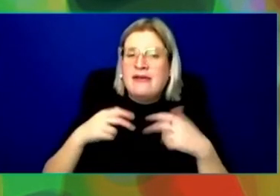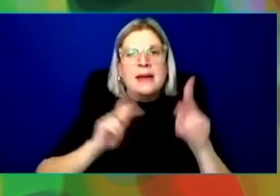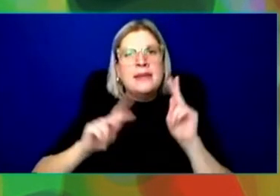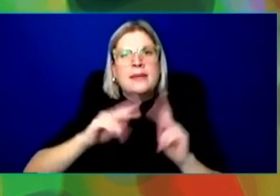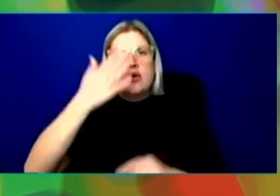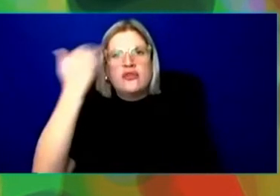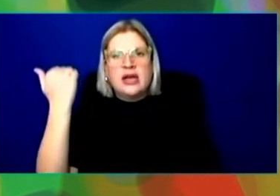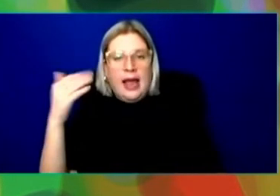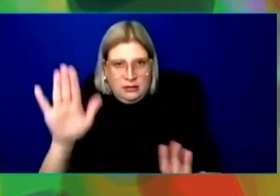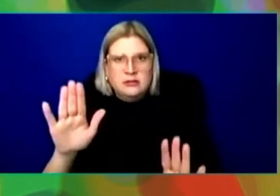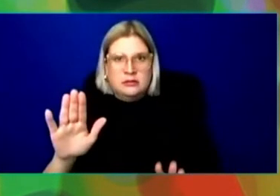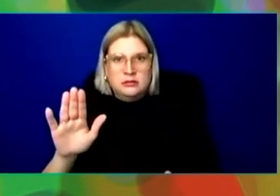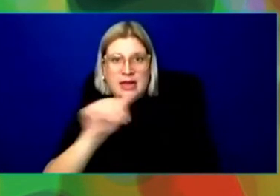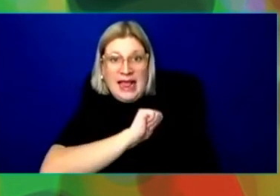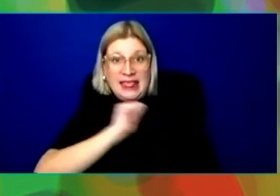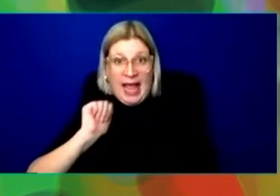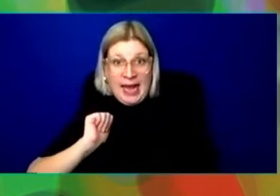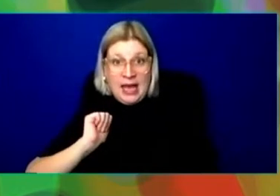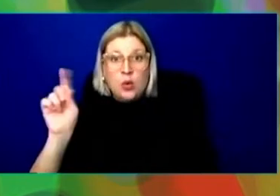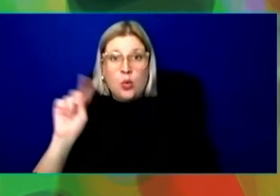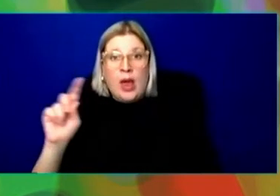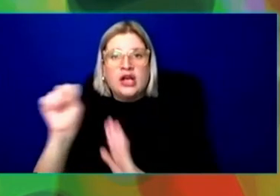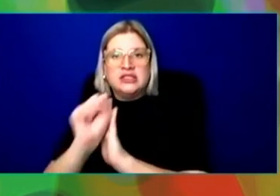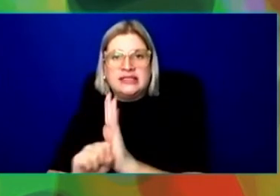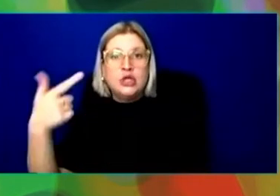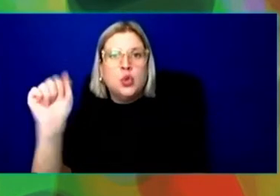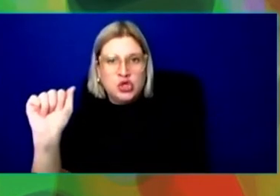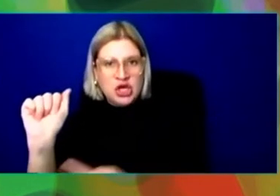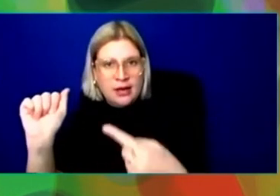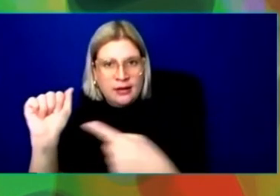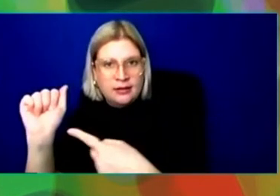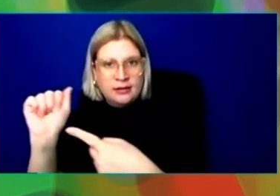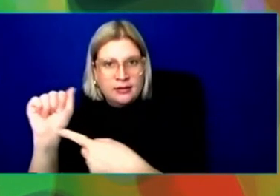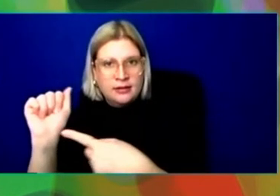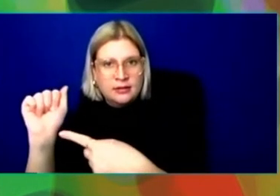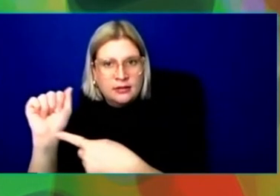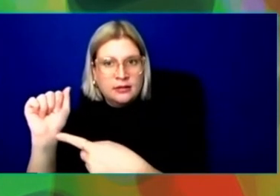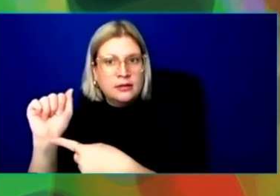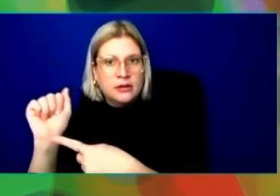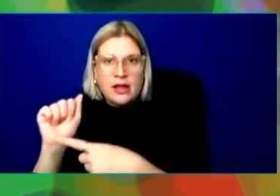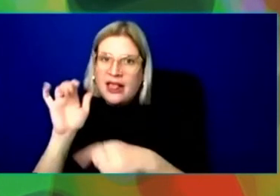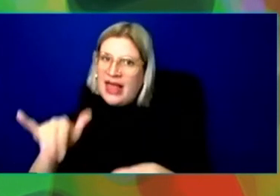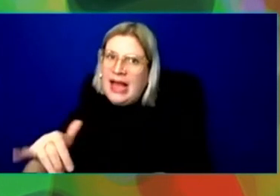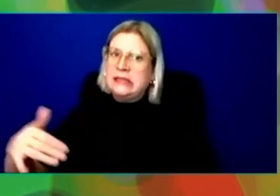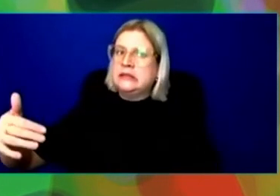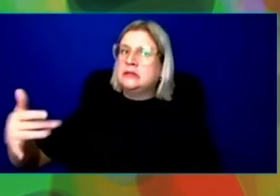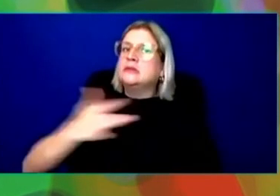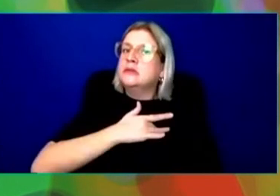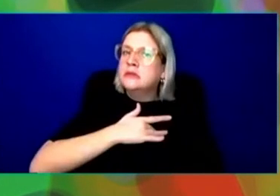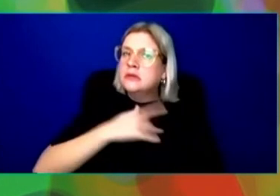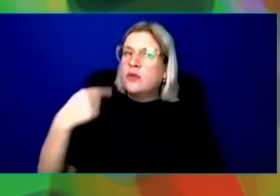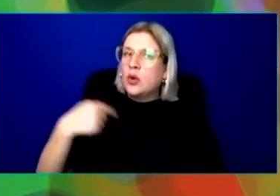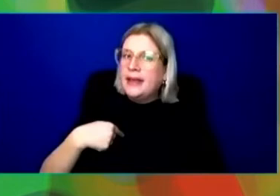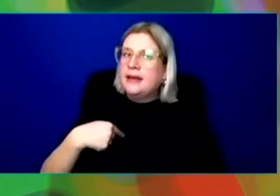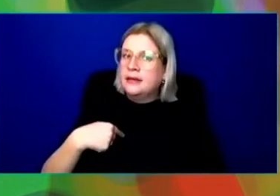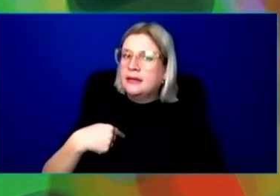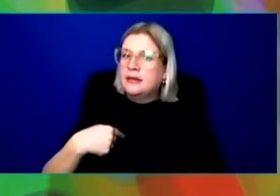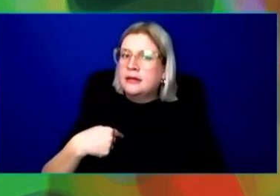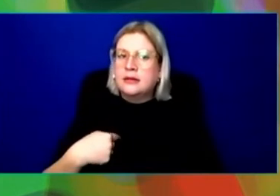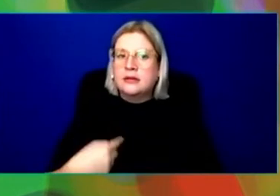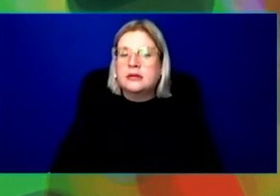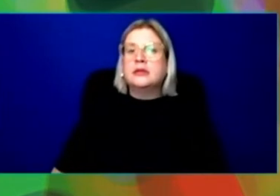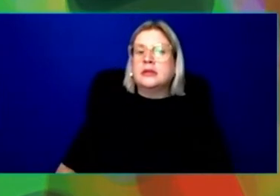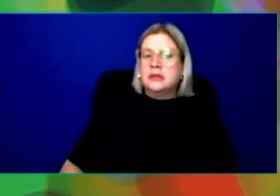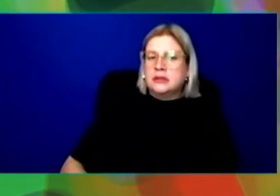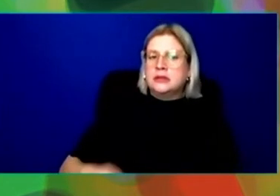is in Georgia, you understand? And so, you know, that resonates in certain ways for me. No, I can't thank you enough for making that